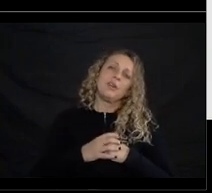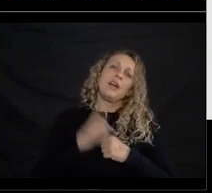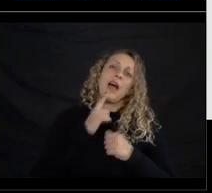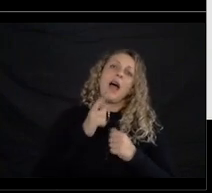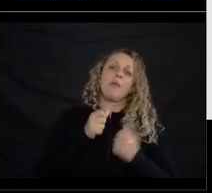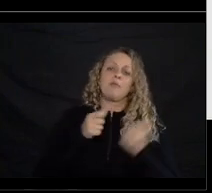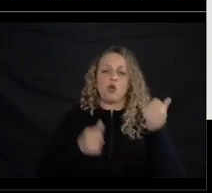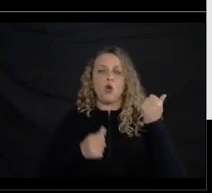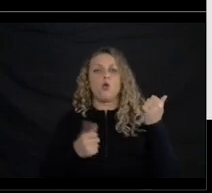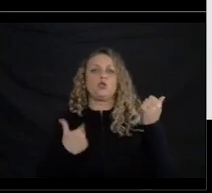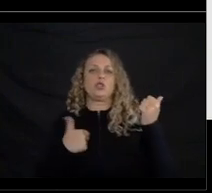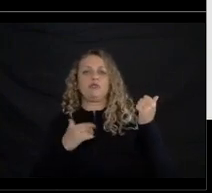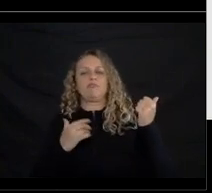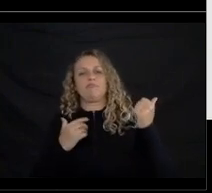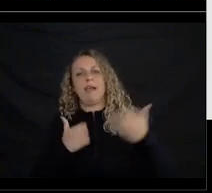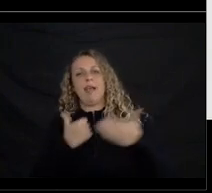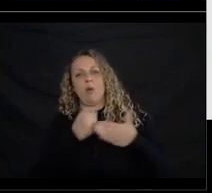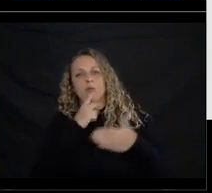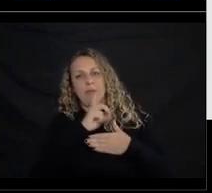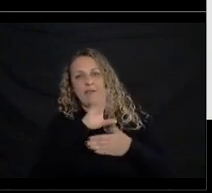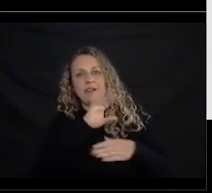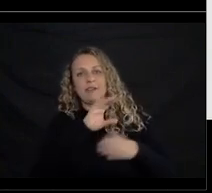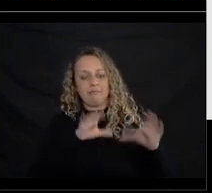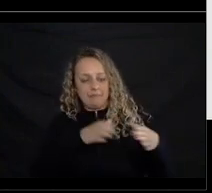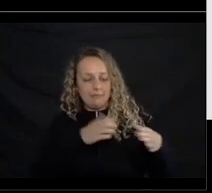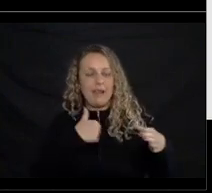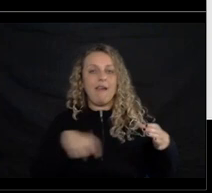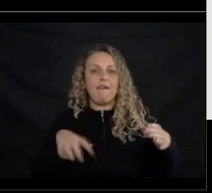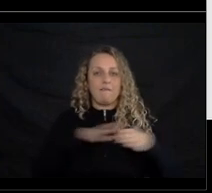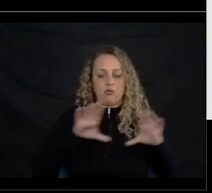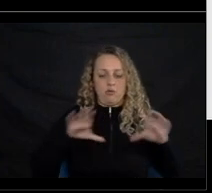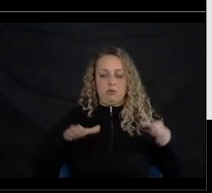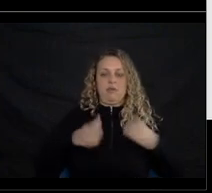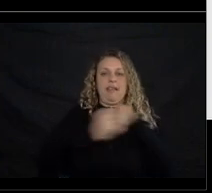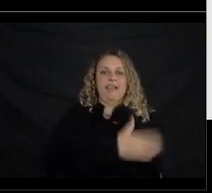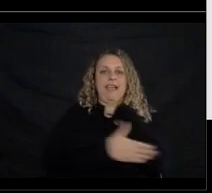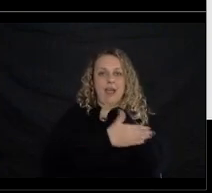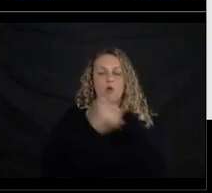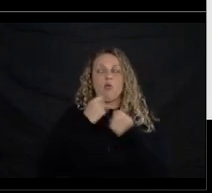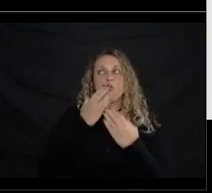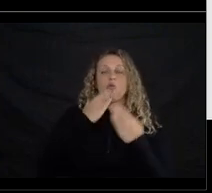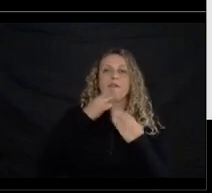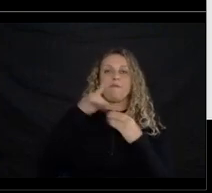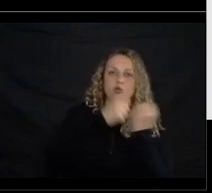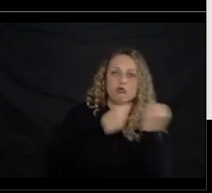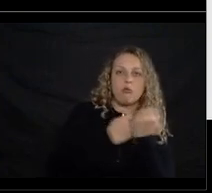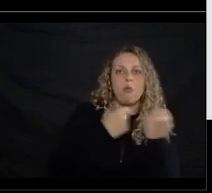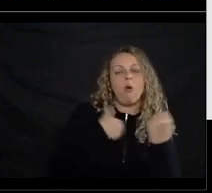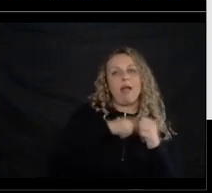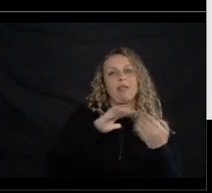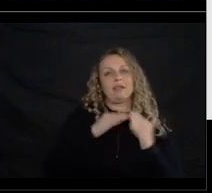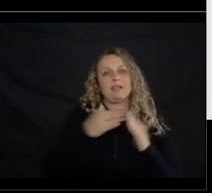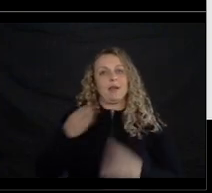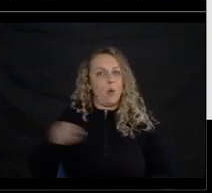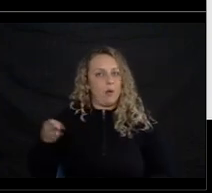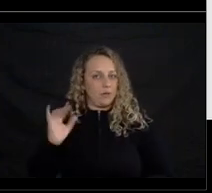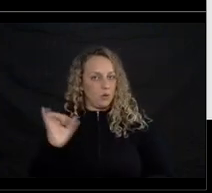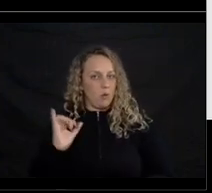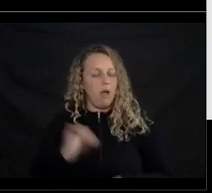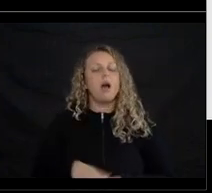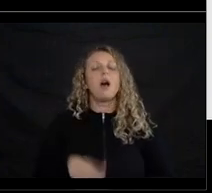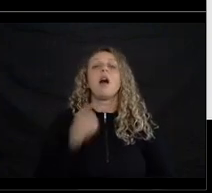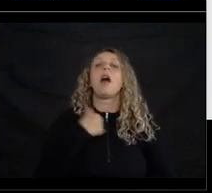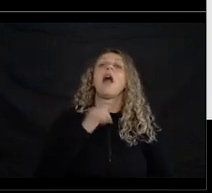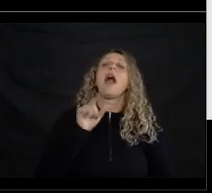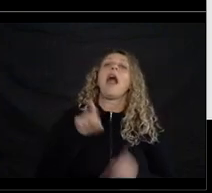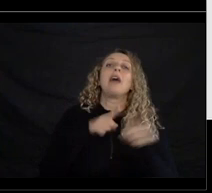Domestic Violence Council, we're also, as a whole council in our county, really grateful for your support in the City of Boynton Beach. As